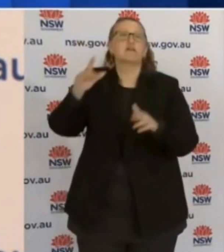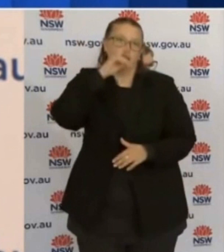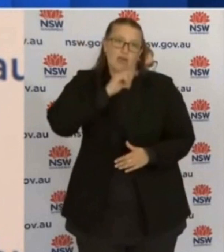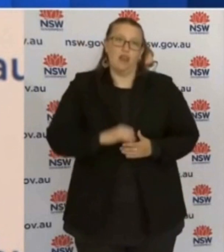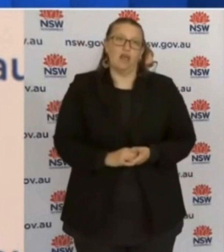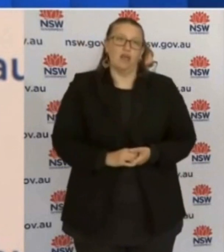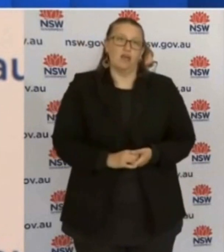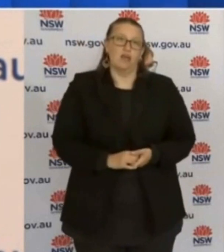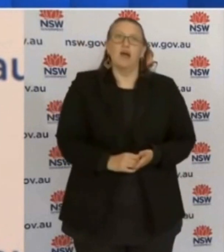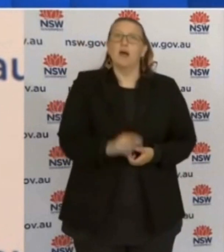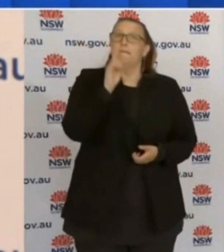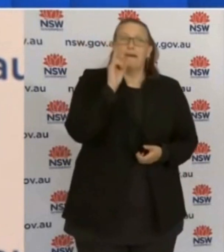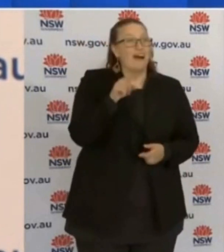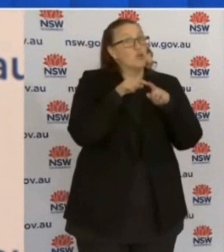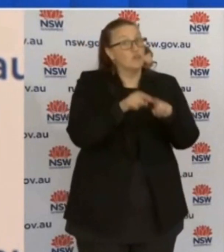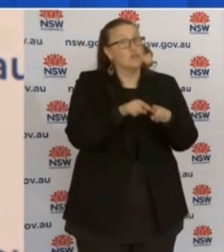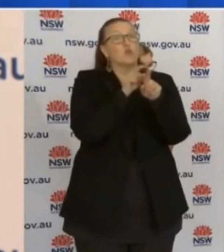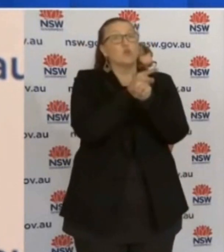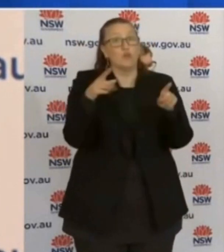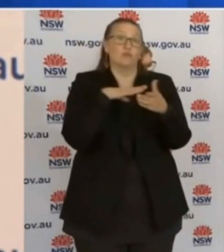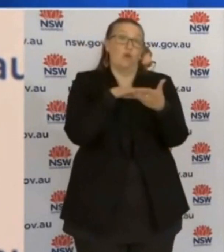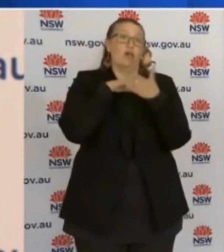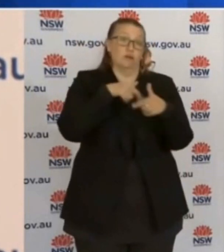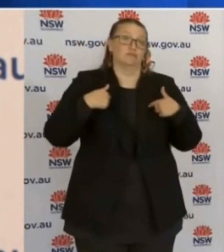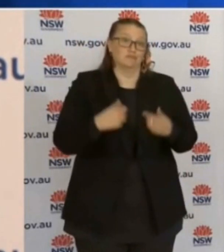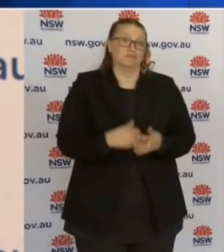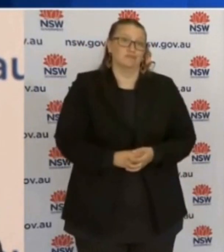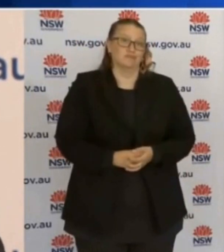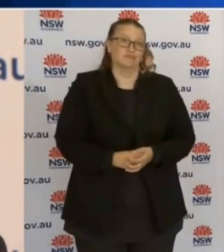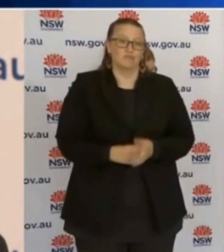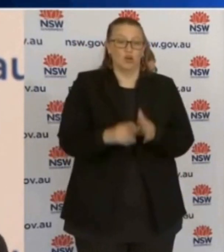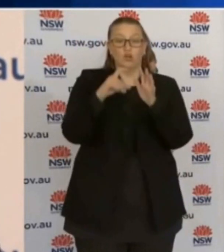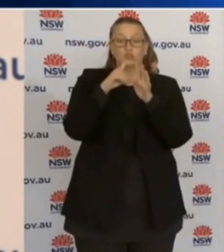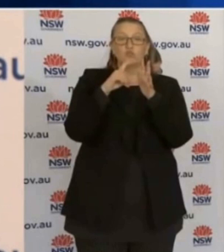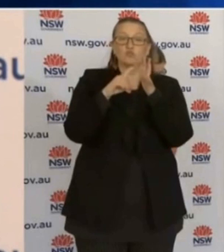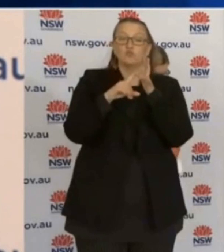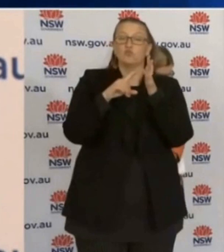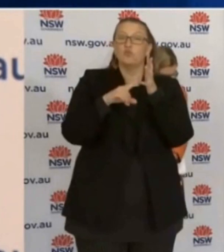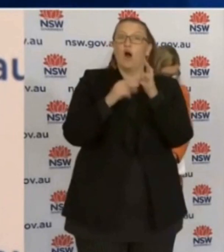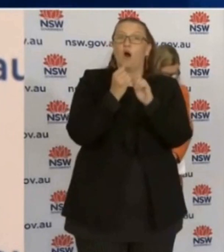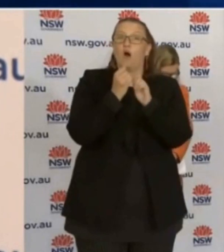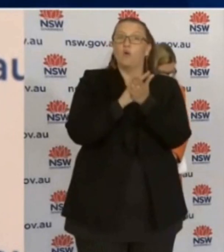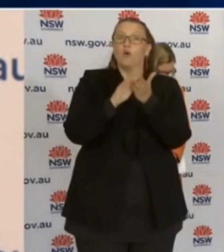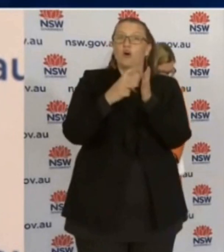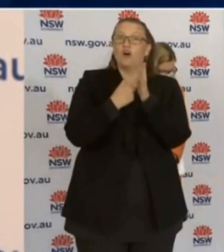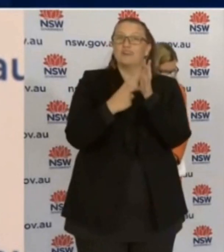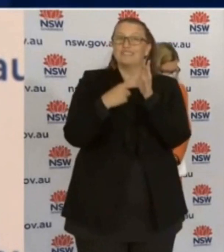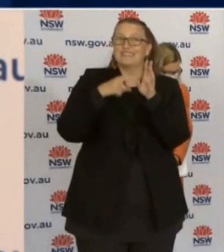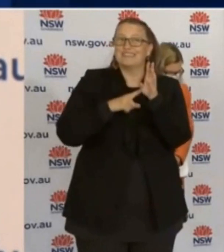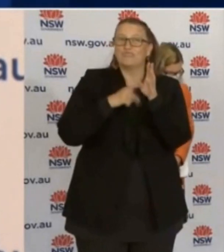Wales strongly supports what was in the Doherty report, and that is having all states have to abide by a code which says you have